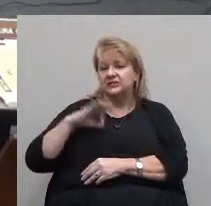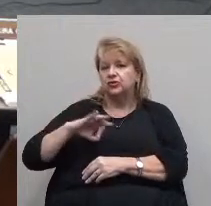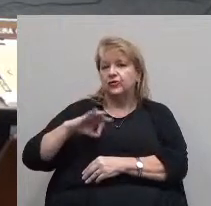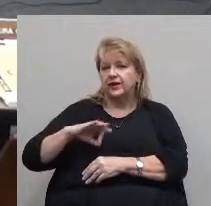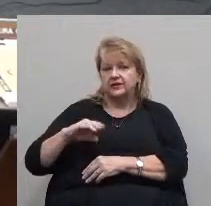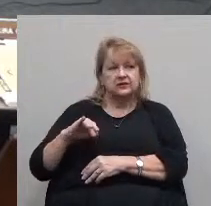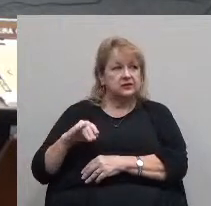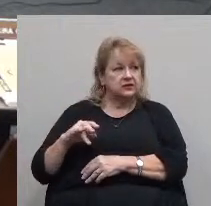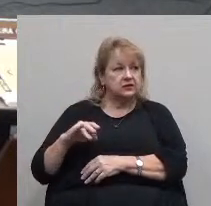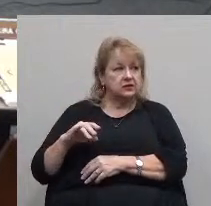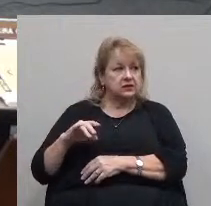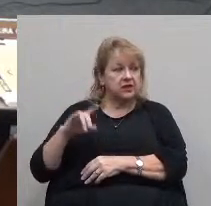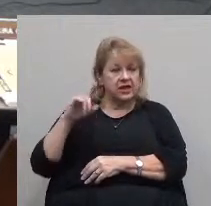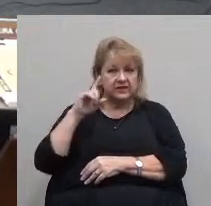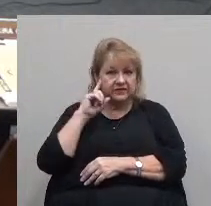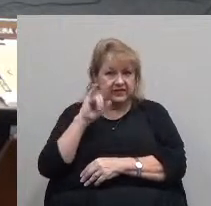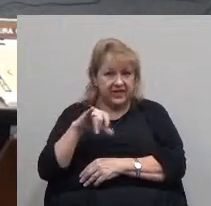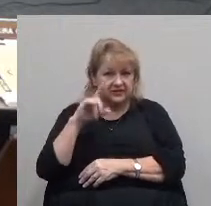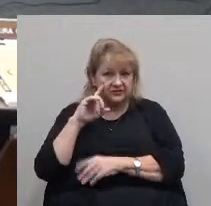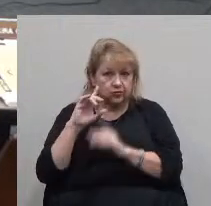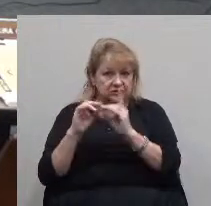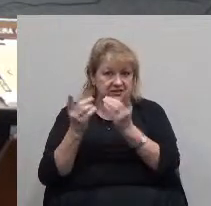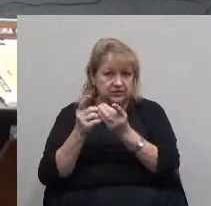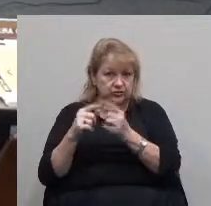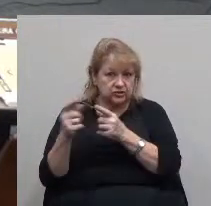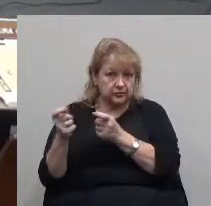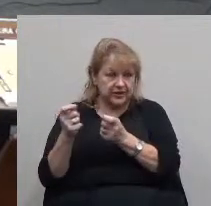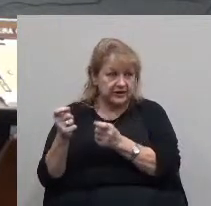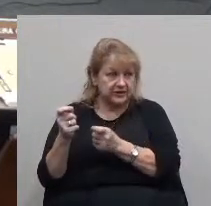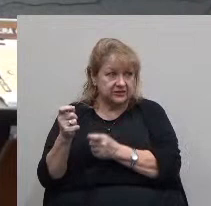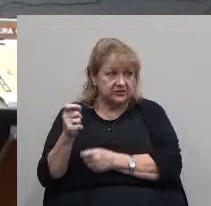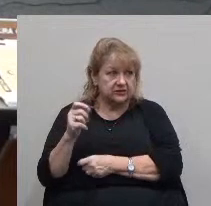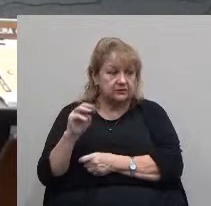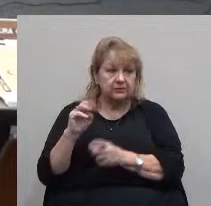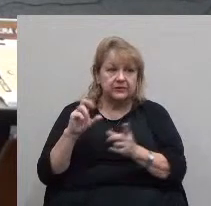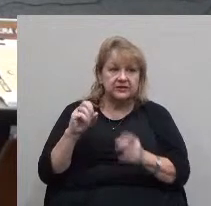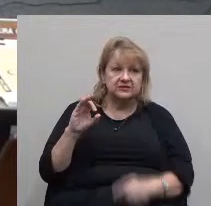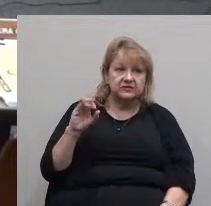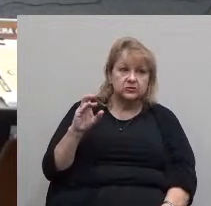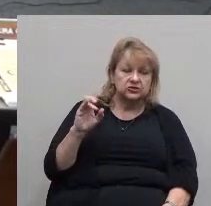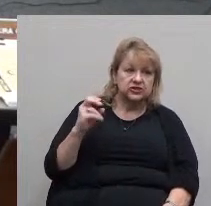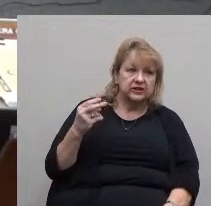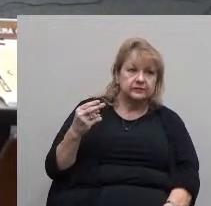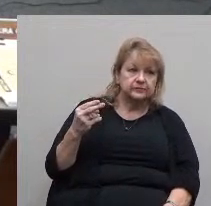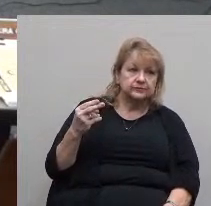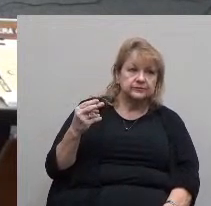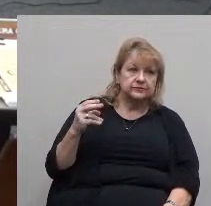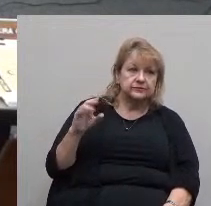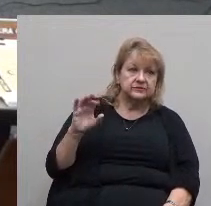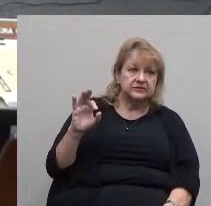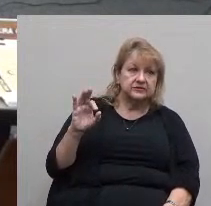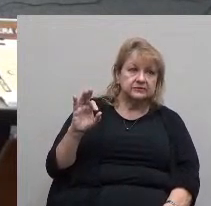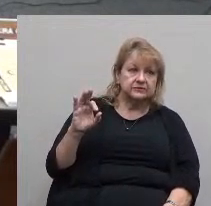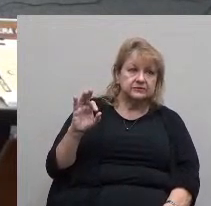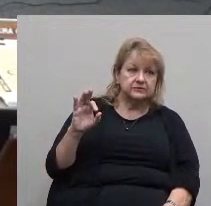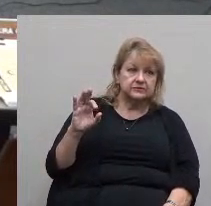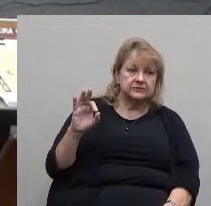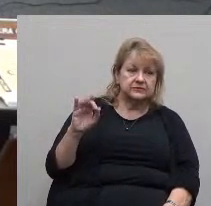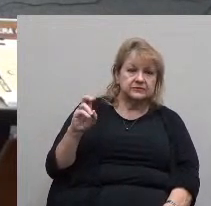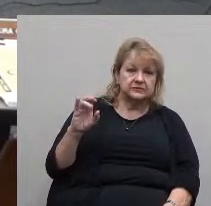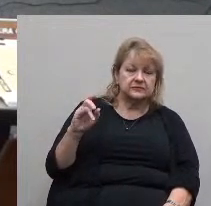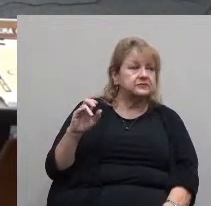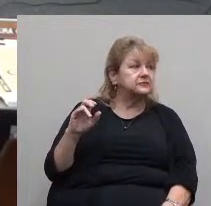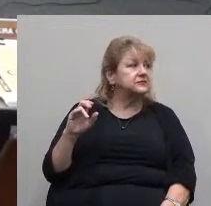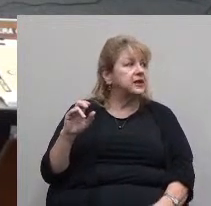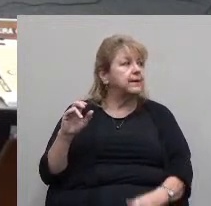utilize. manage, and for the districts to manage. Yep. Ms. Boche, you. Oh, half credits are They are like very, this. yes, No.